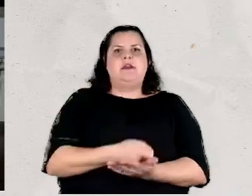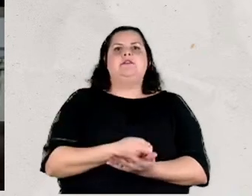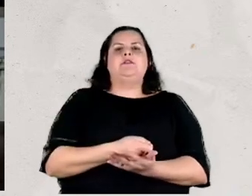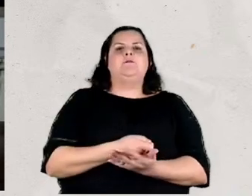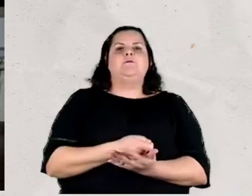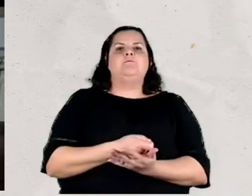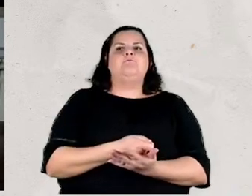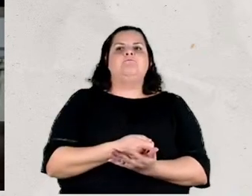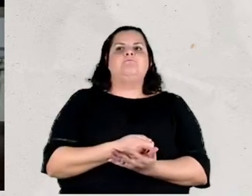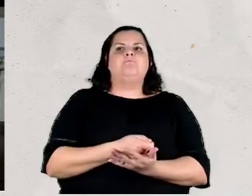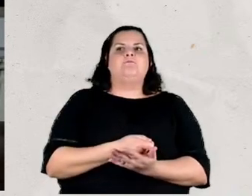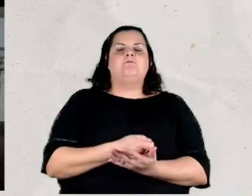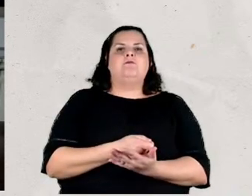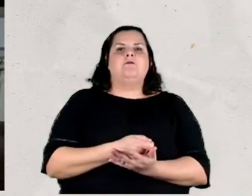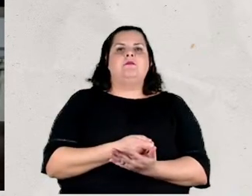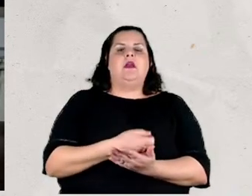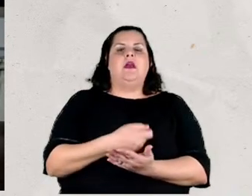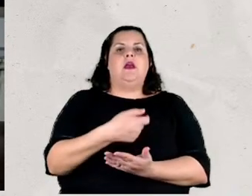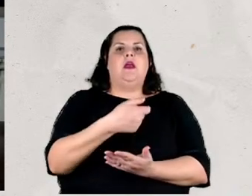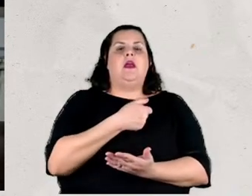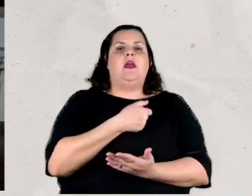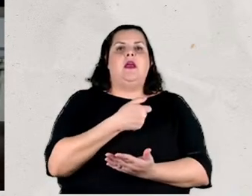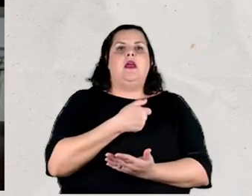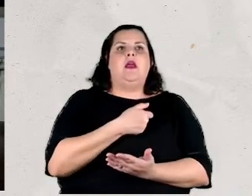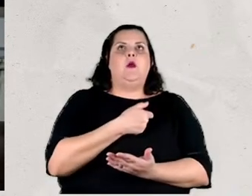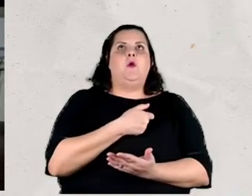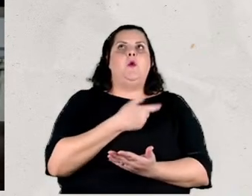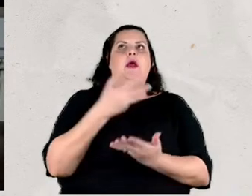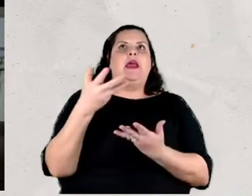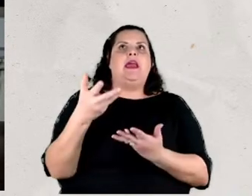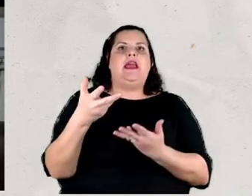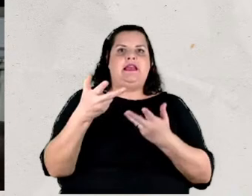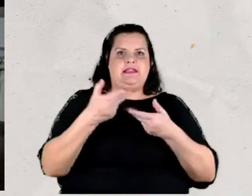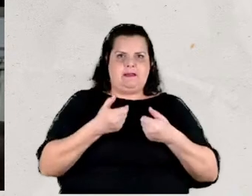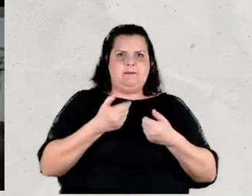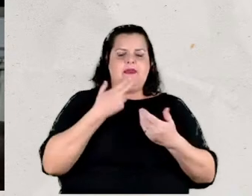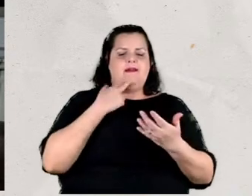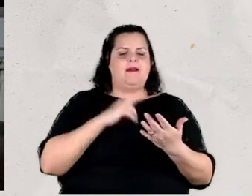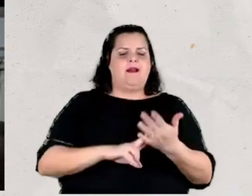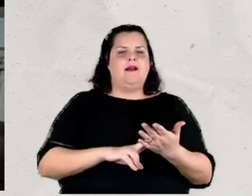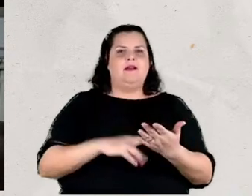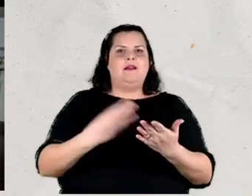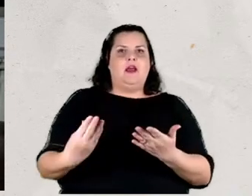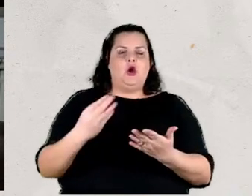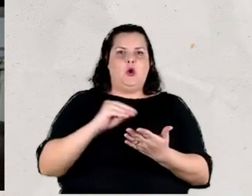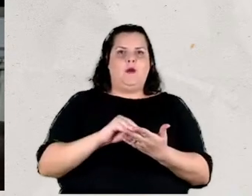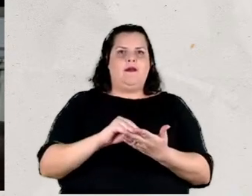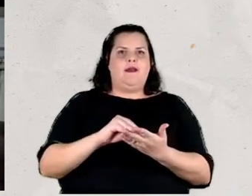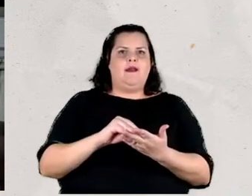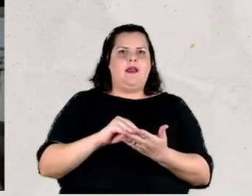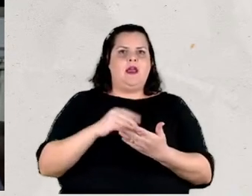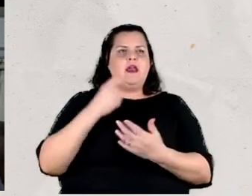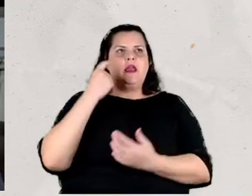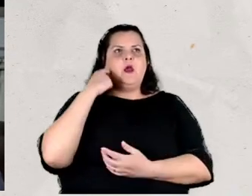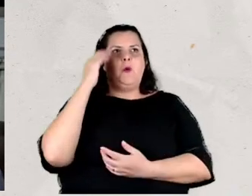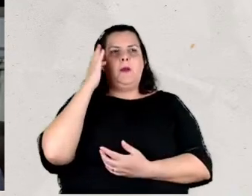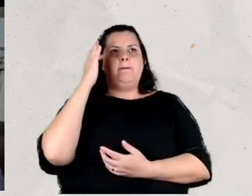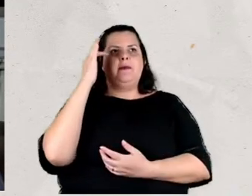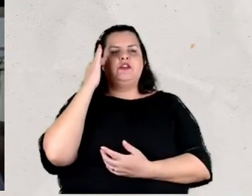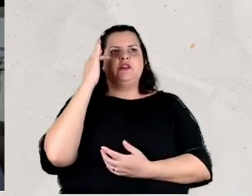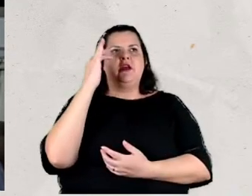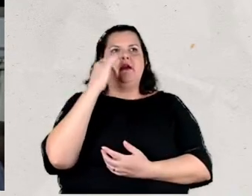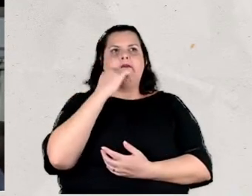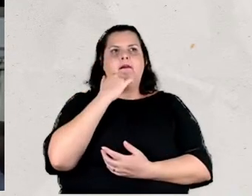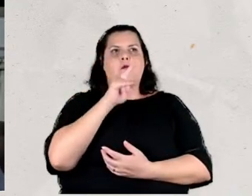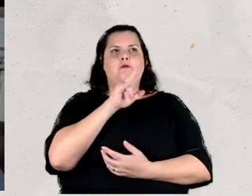personally. And some of them have become friends, and others I've had correspondence with. But